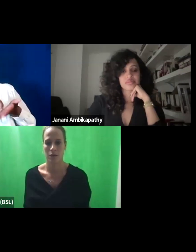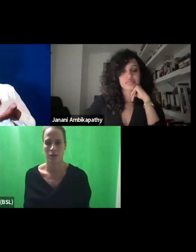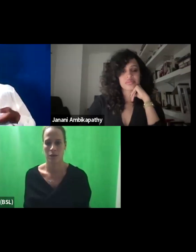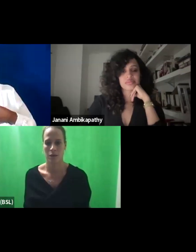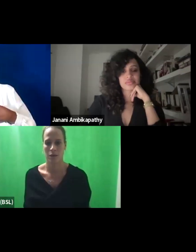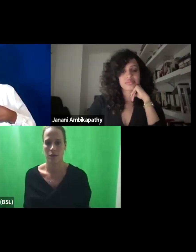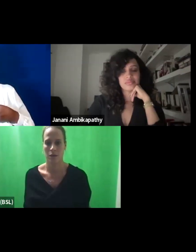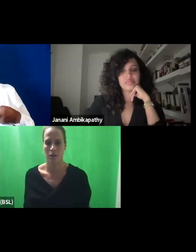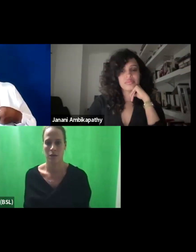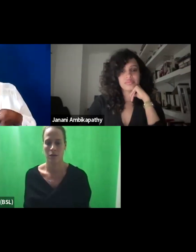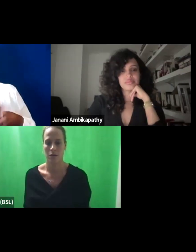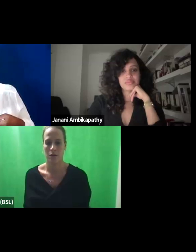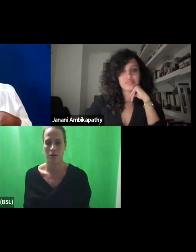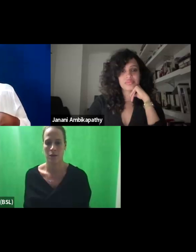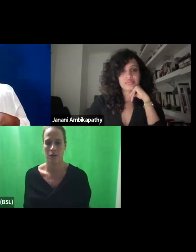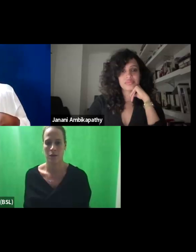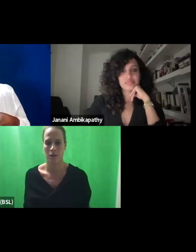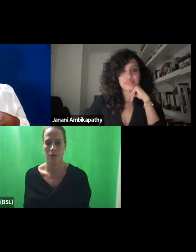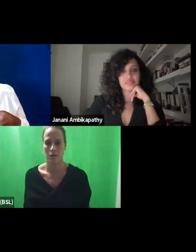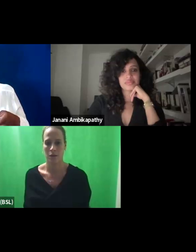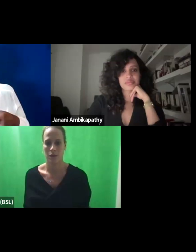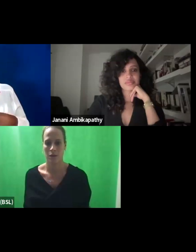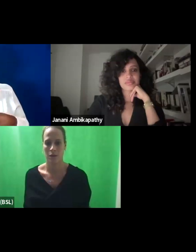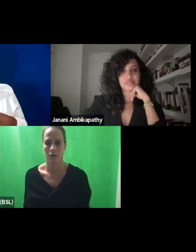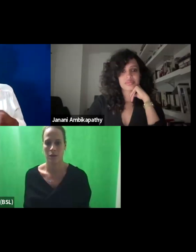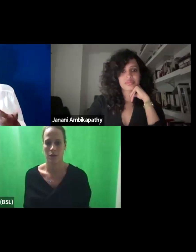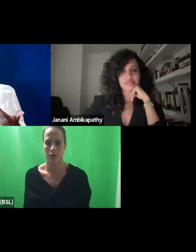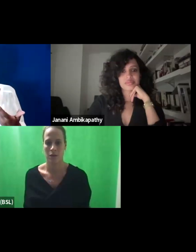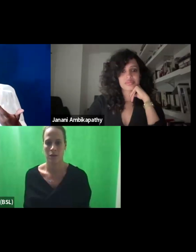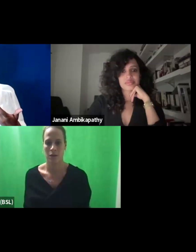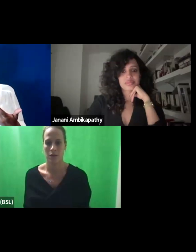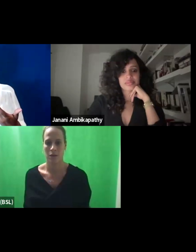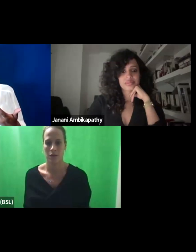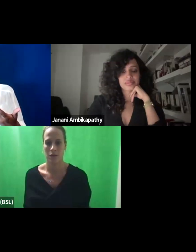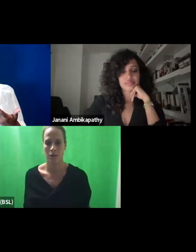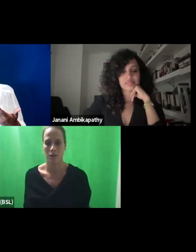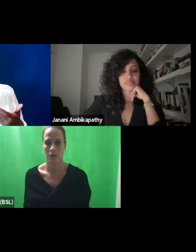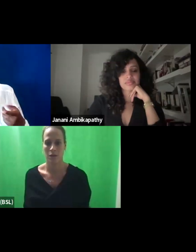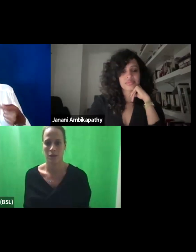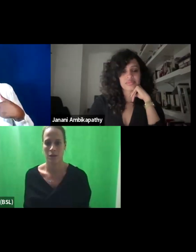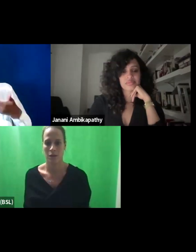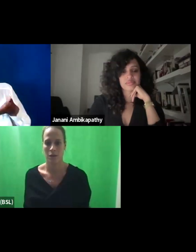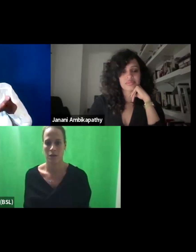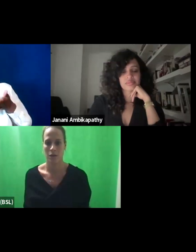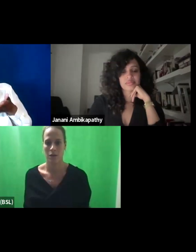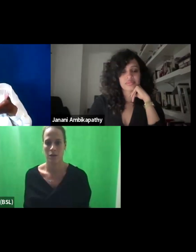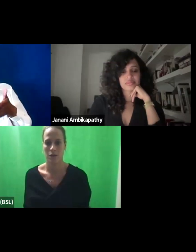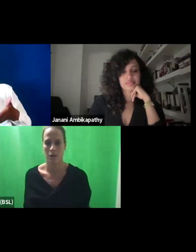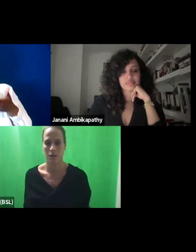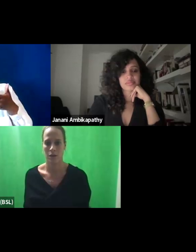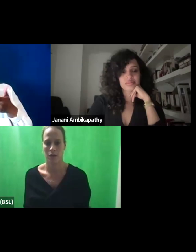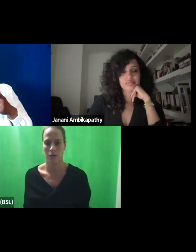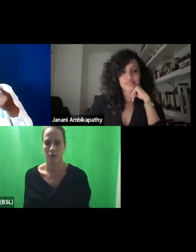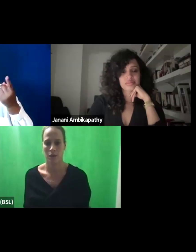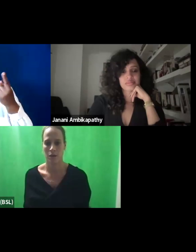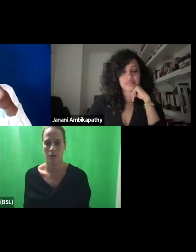well what I wanted to say, and who risks actually limiting the possibilities